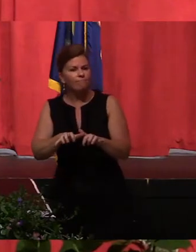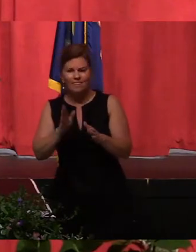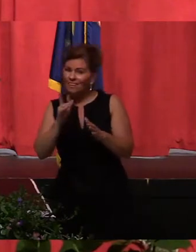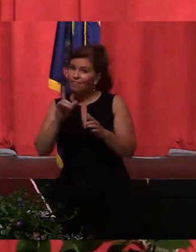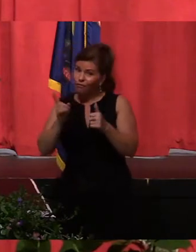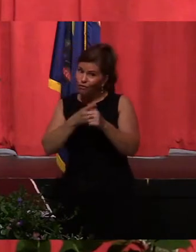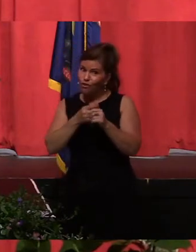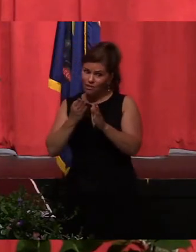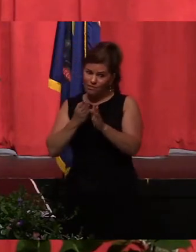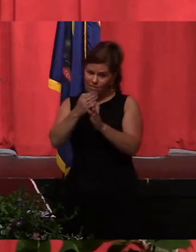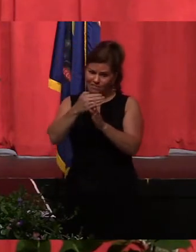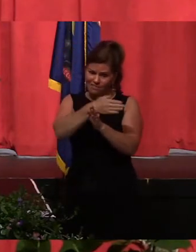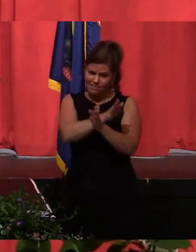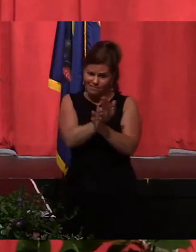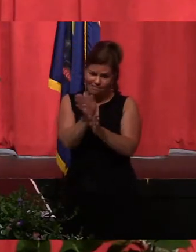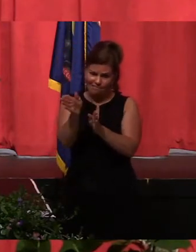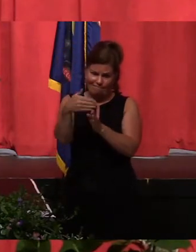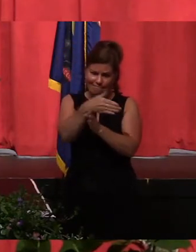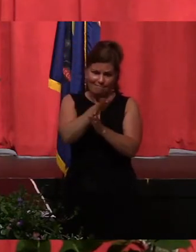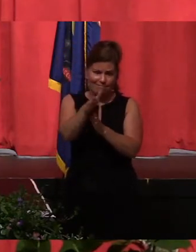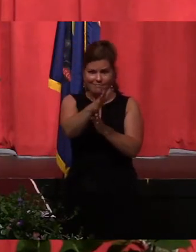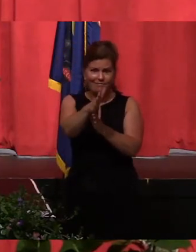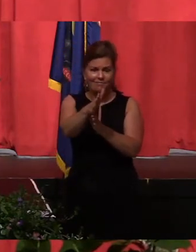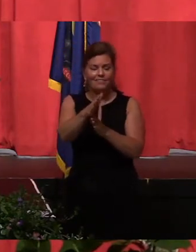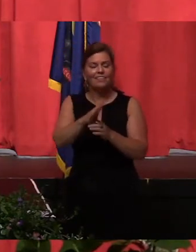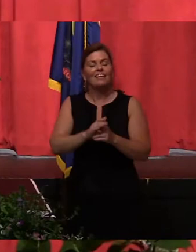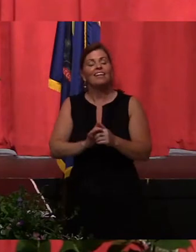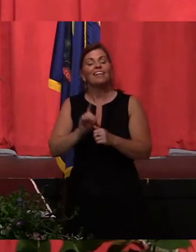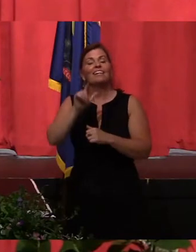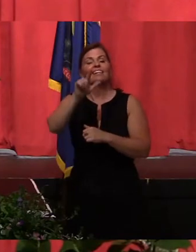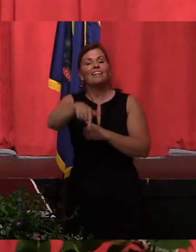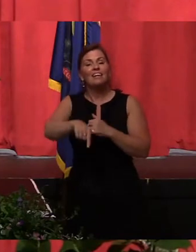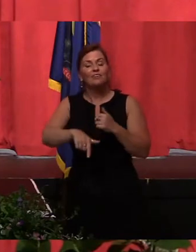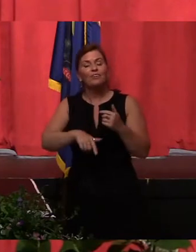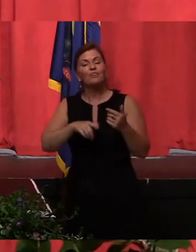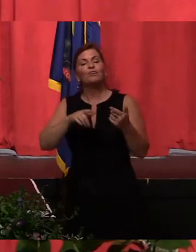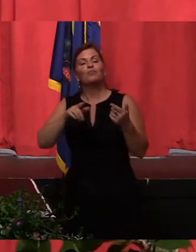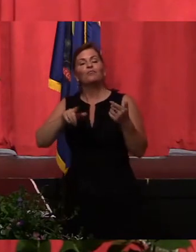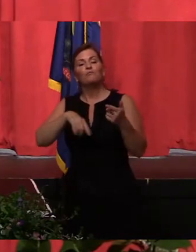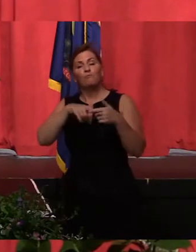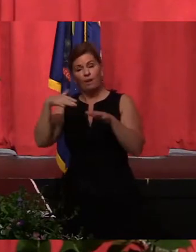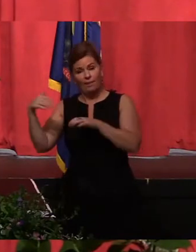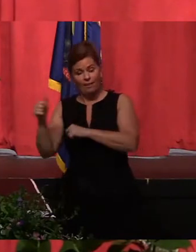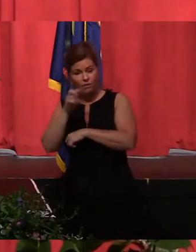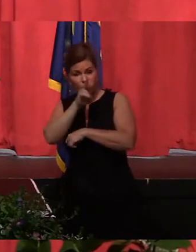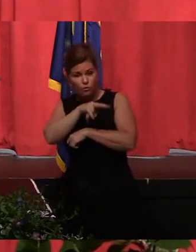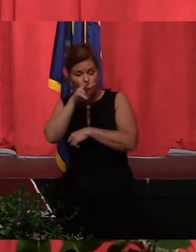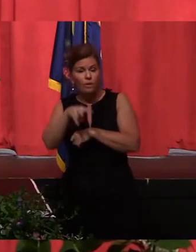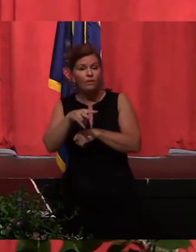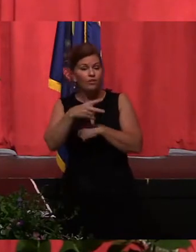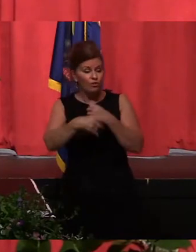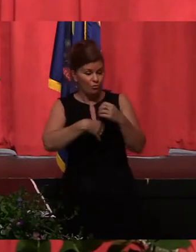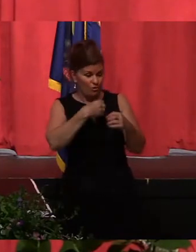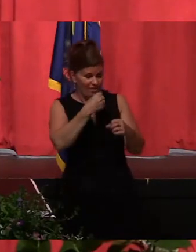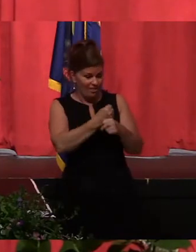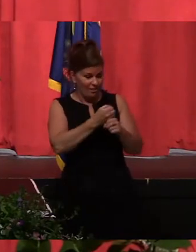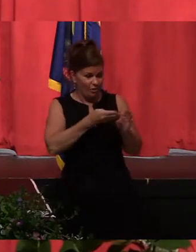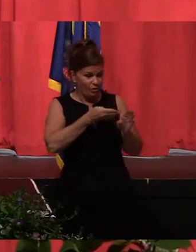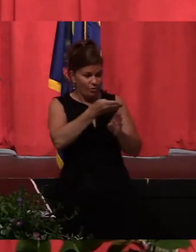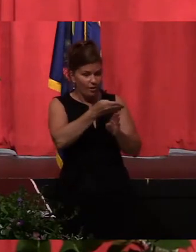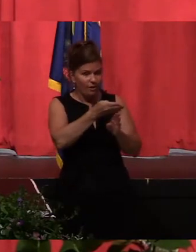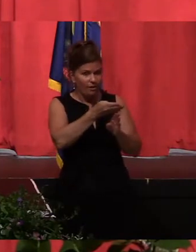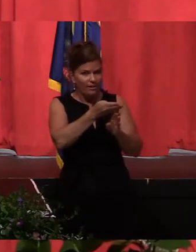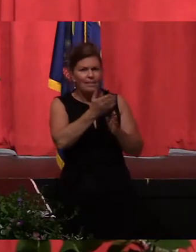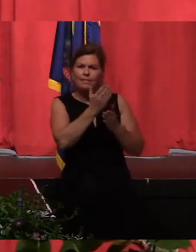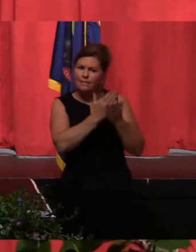other directions first. Later, when I left a 22-year career in communications, there were